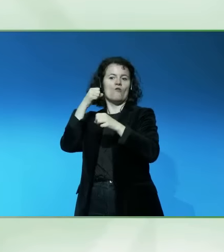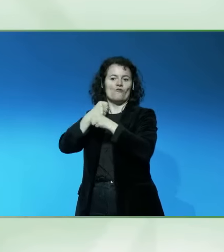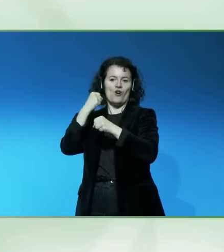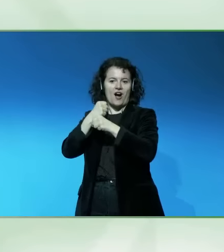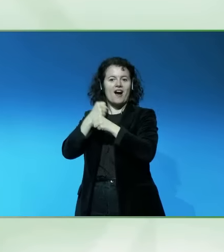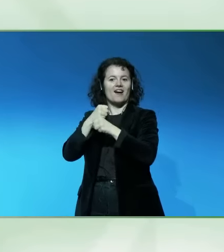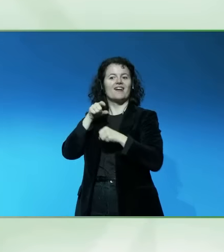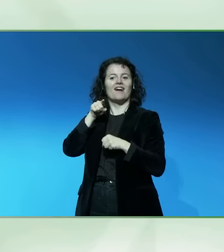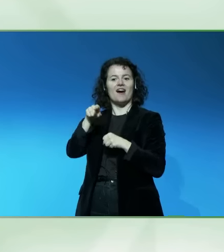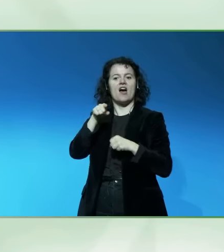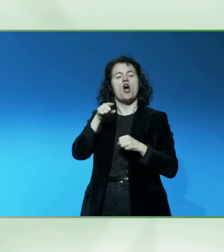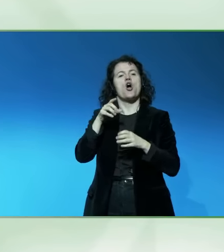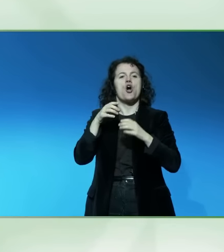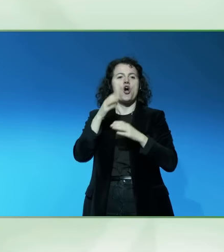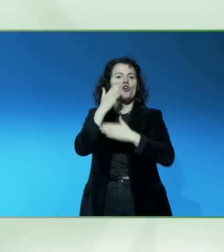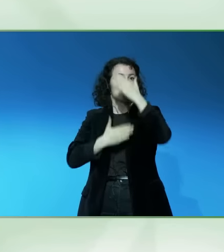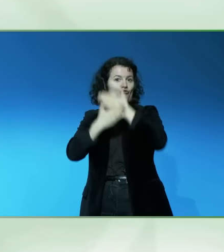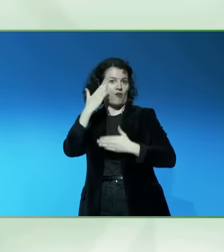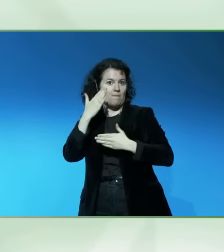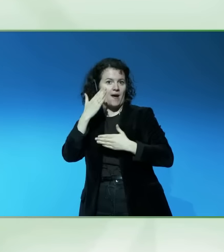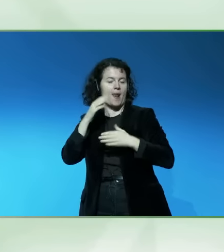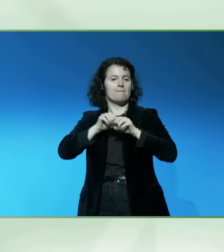all.